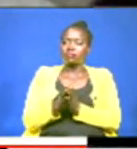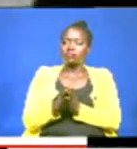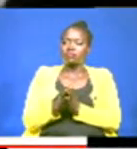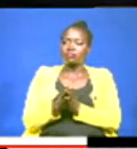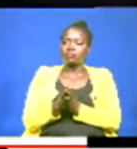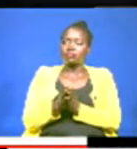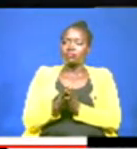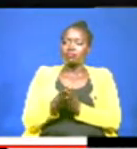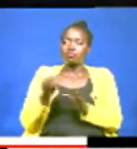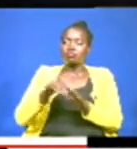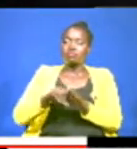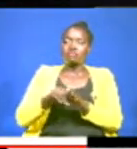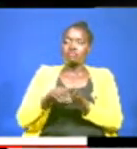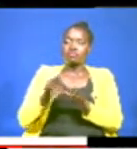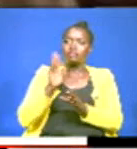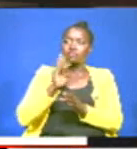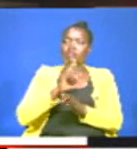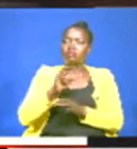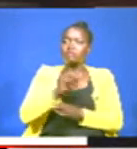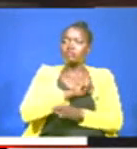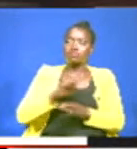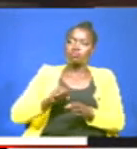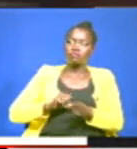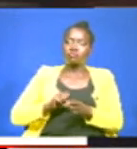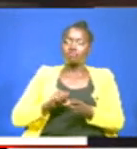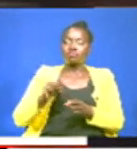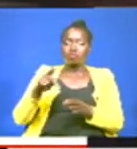Vatican to the St. Paul's Basilica.